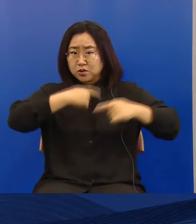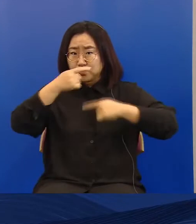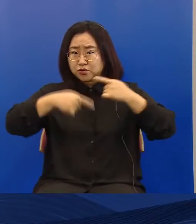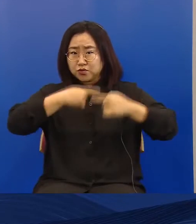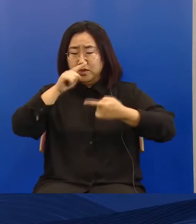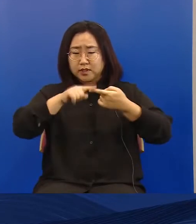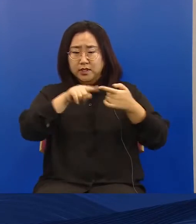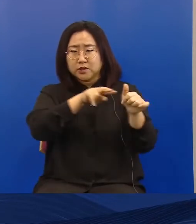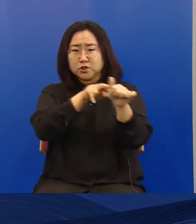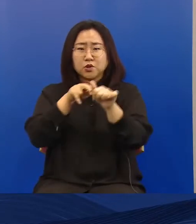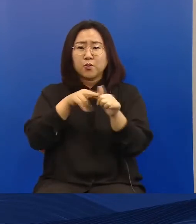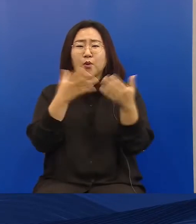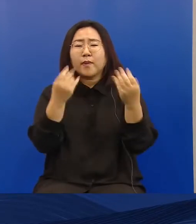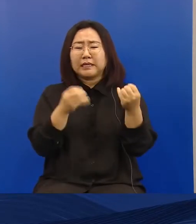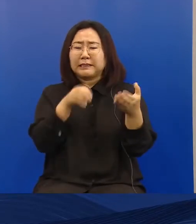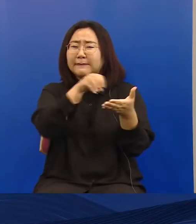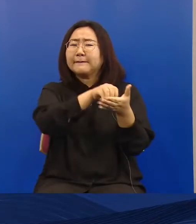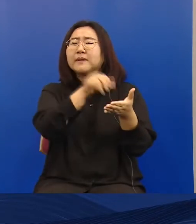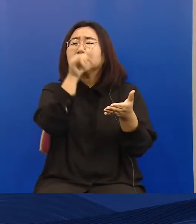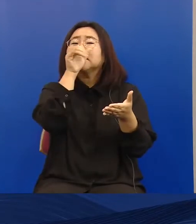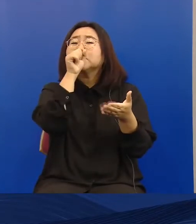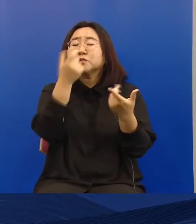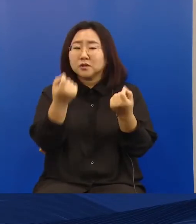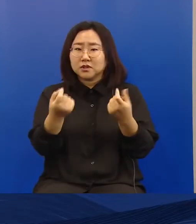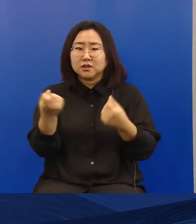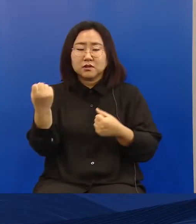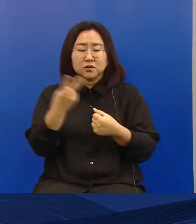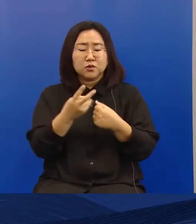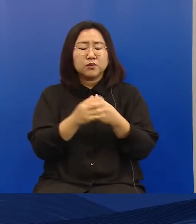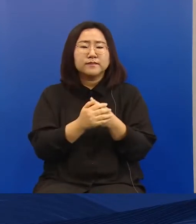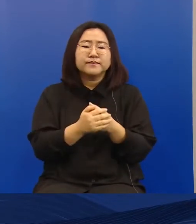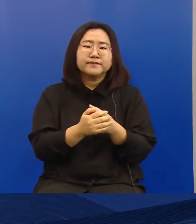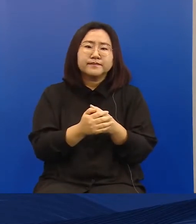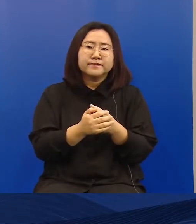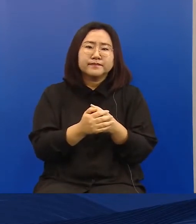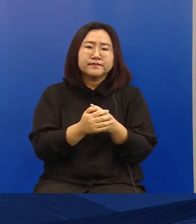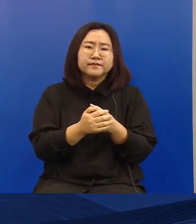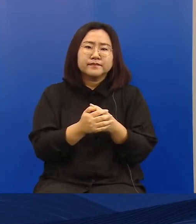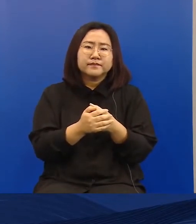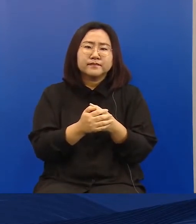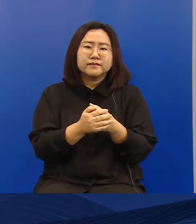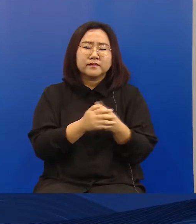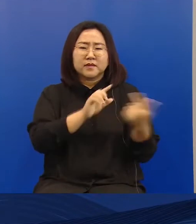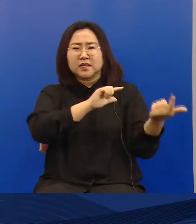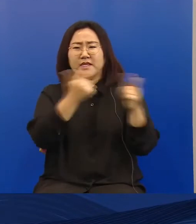there still needs some more information of sign language interpretation.